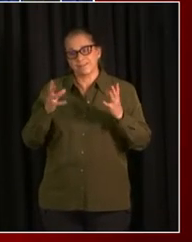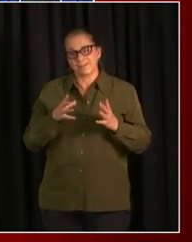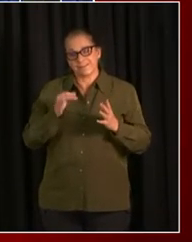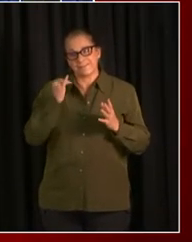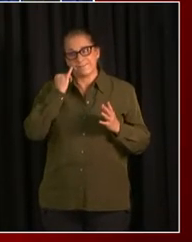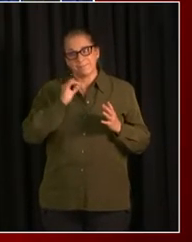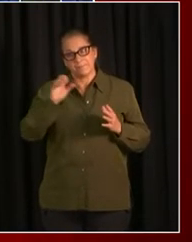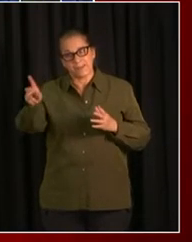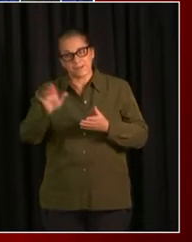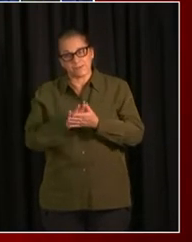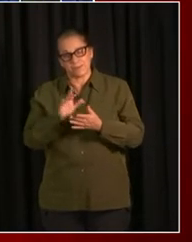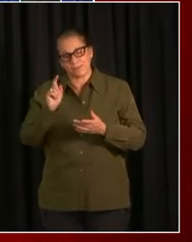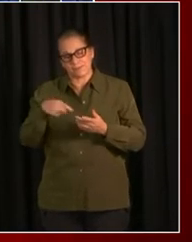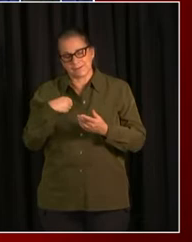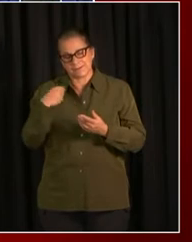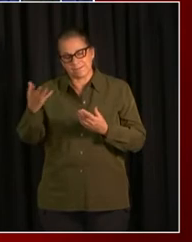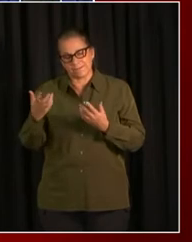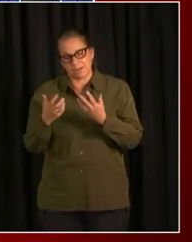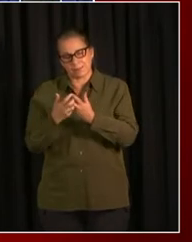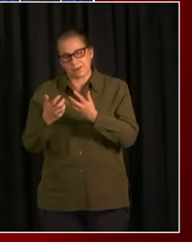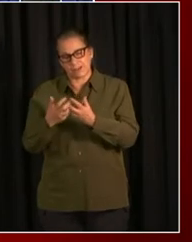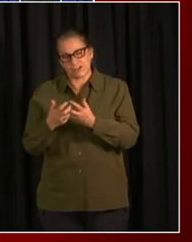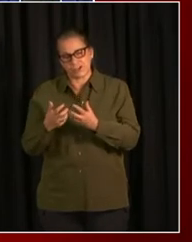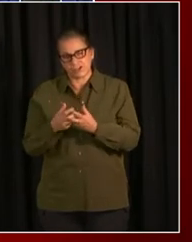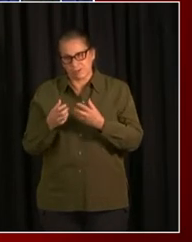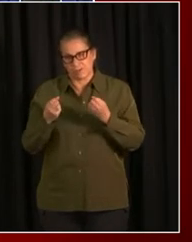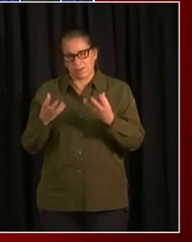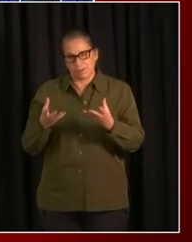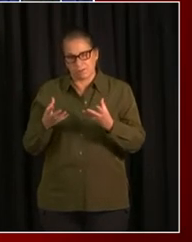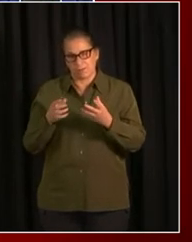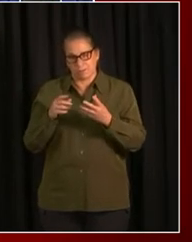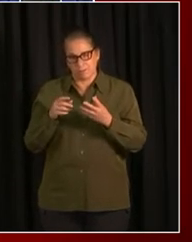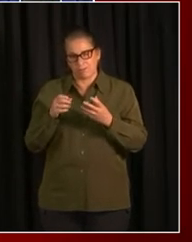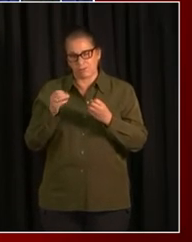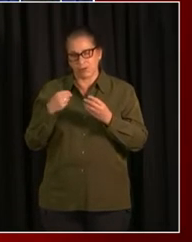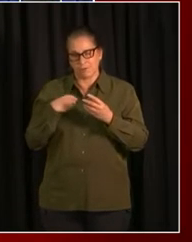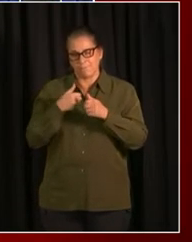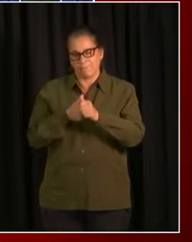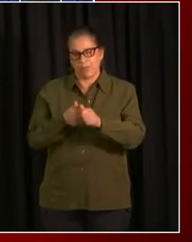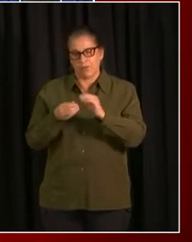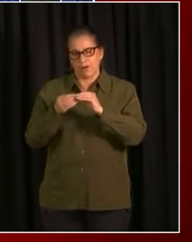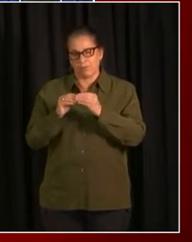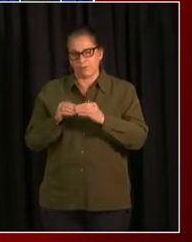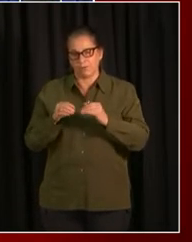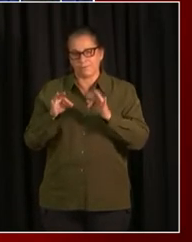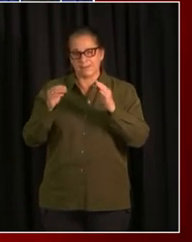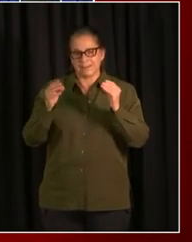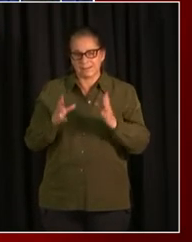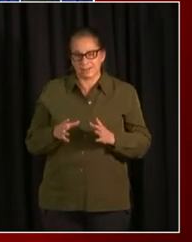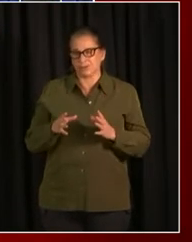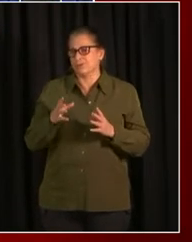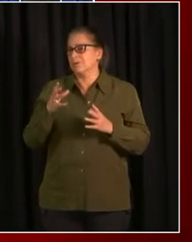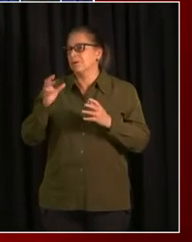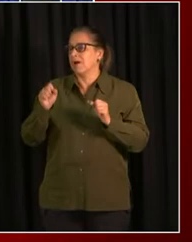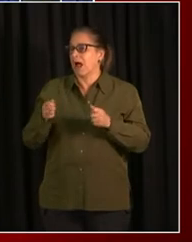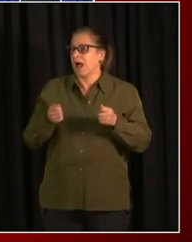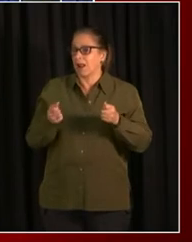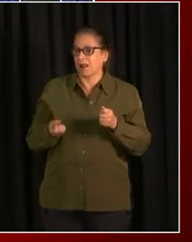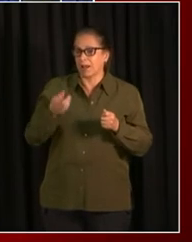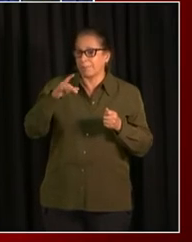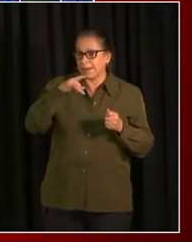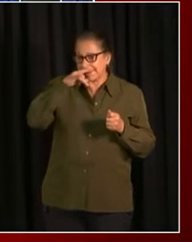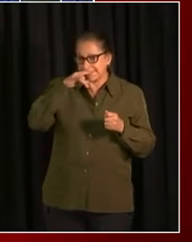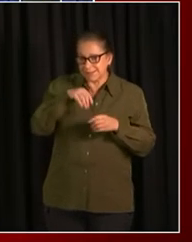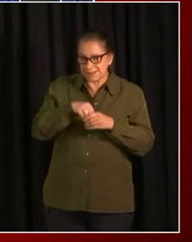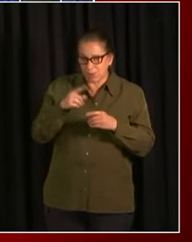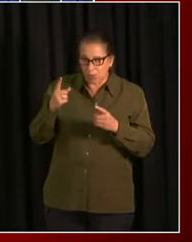can to boost those numbers up to the point where we can make as much use of all those classrooms as possible. Recognizing